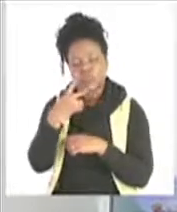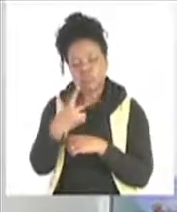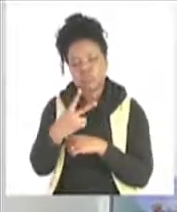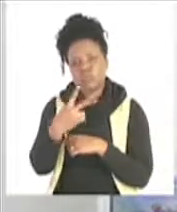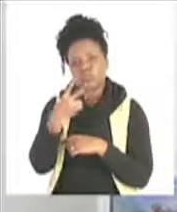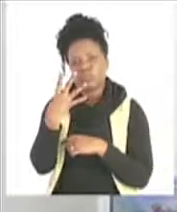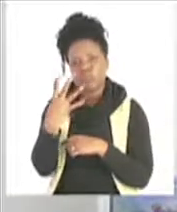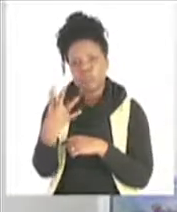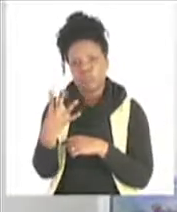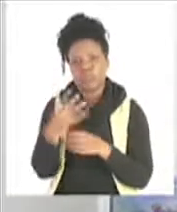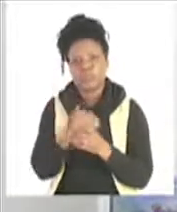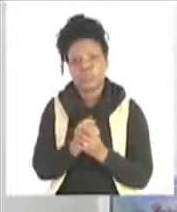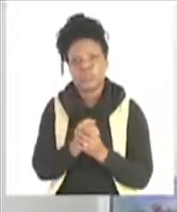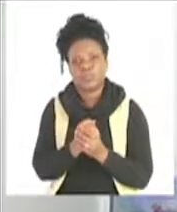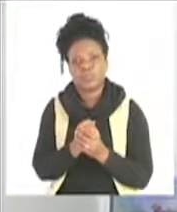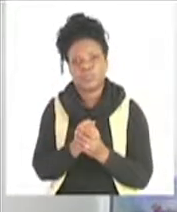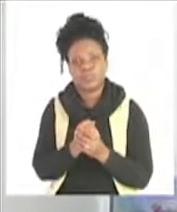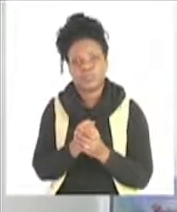24